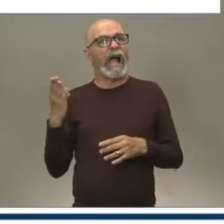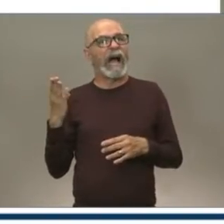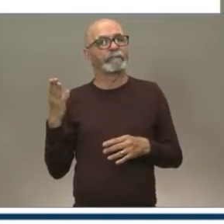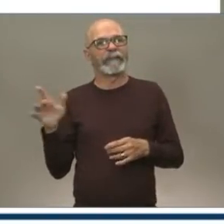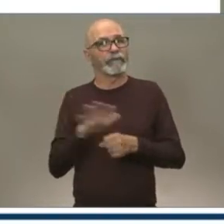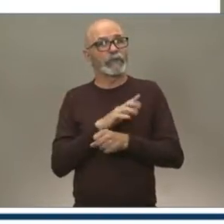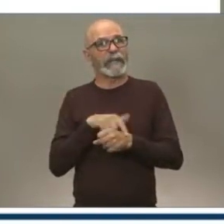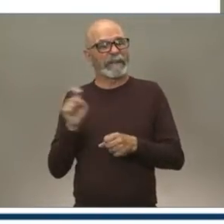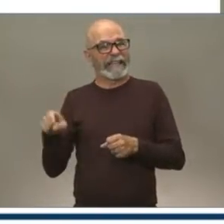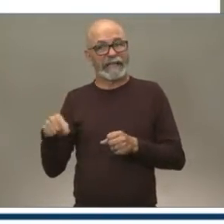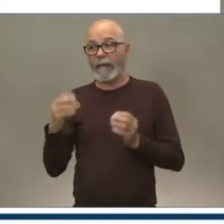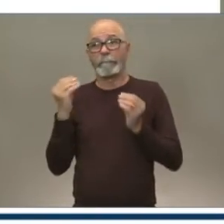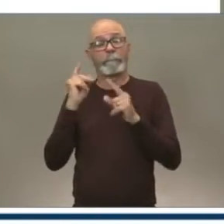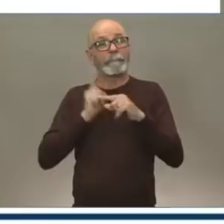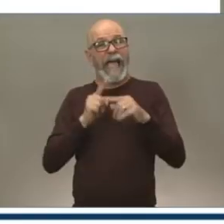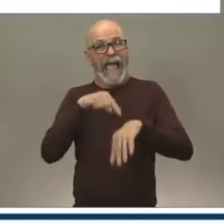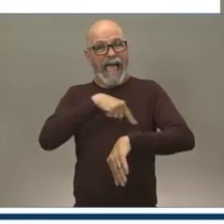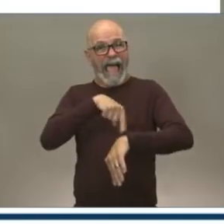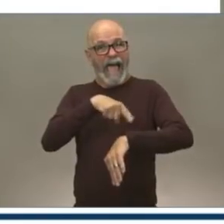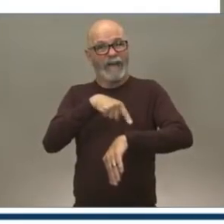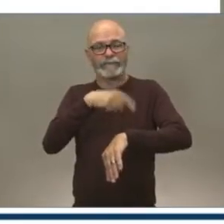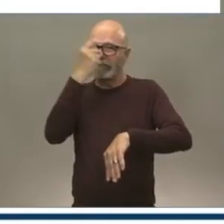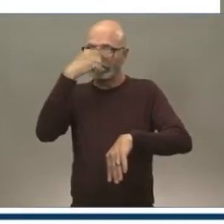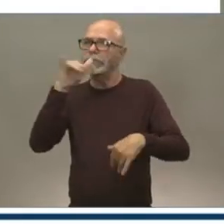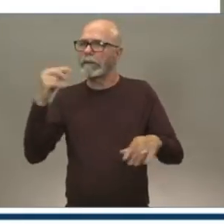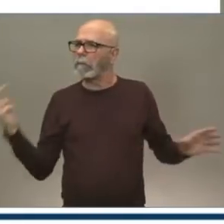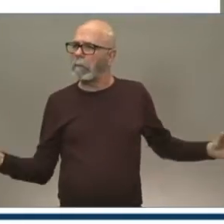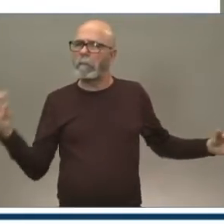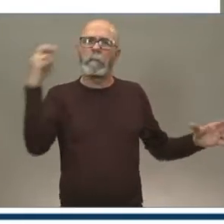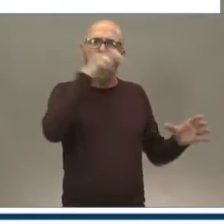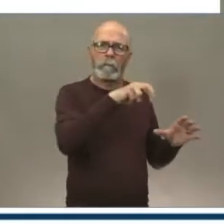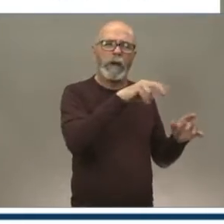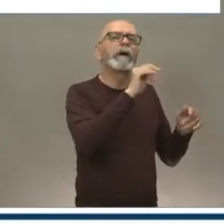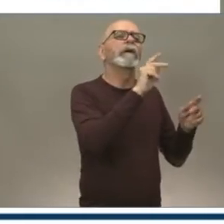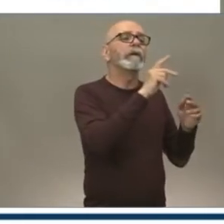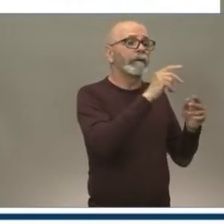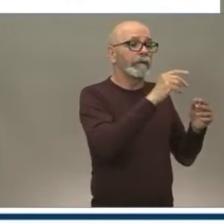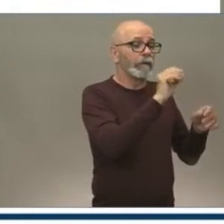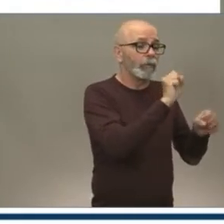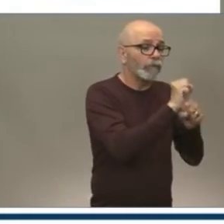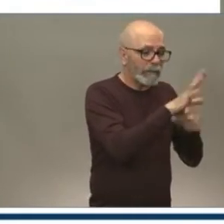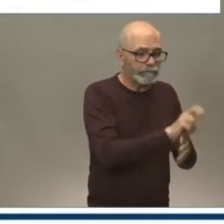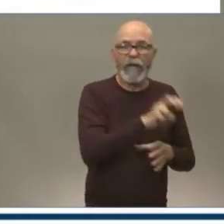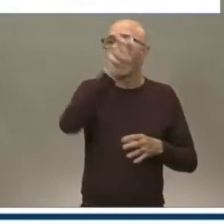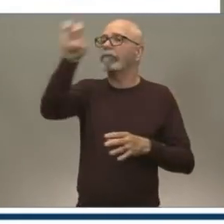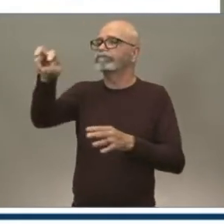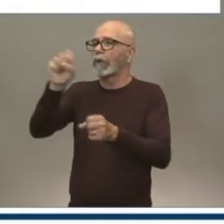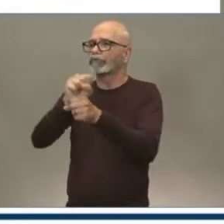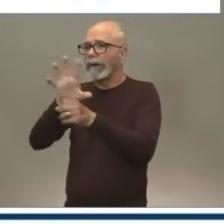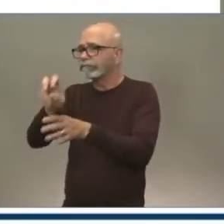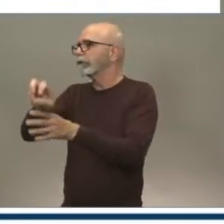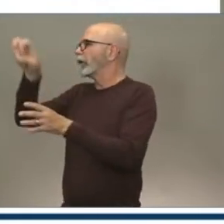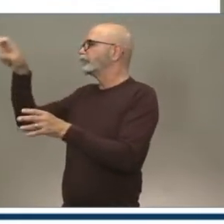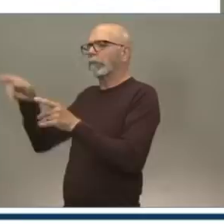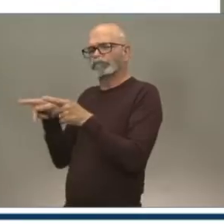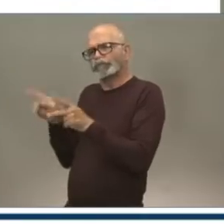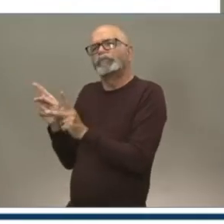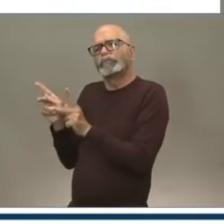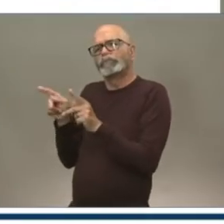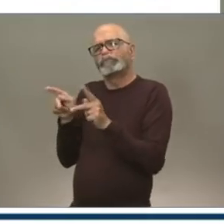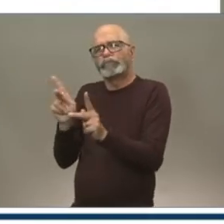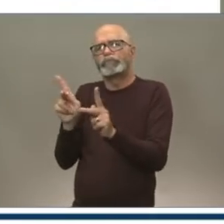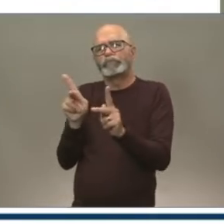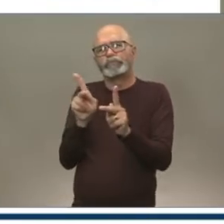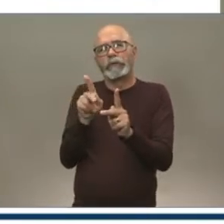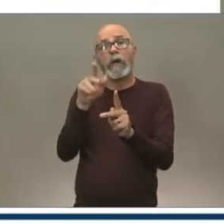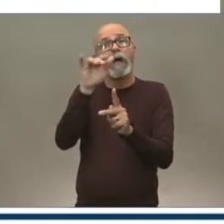also by restricting people to one location, you create a substantive staffing challenge in the ability